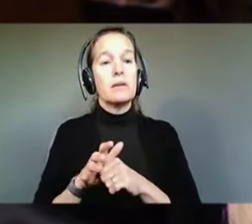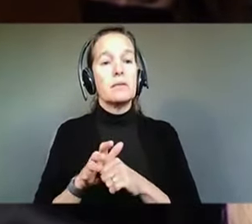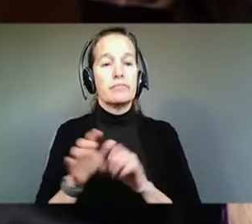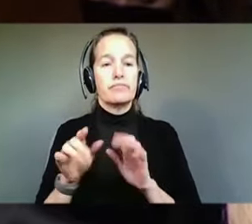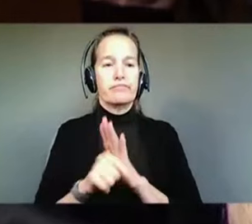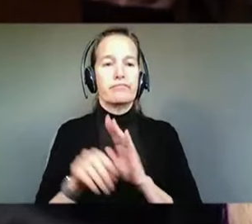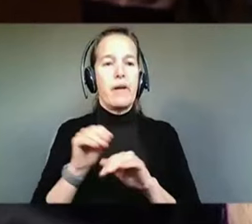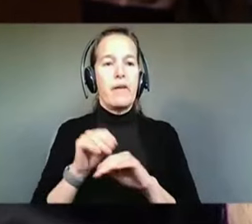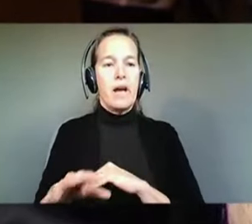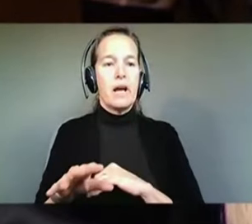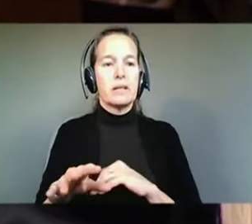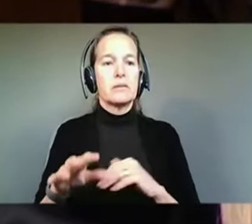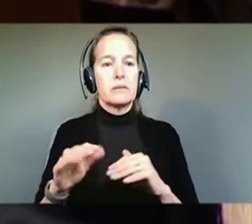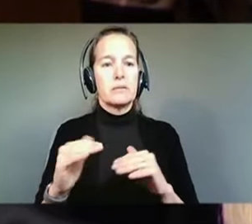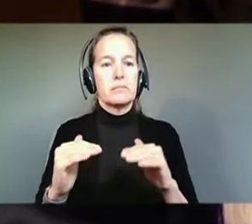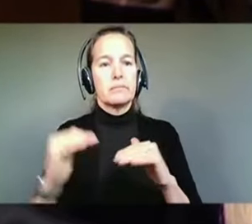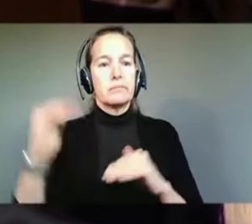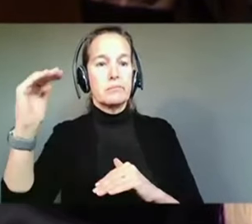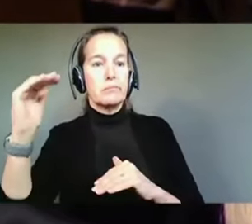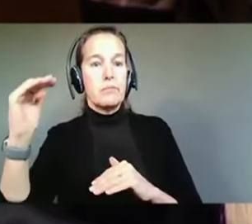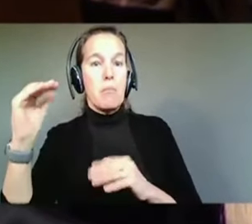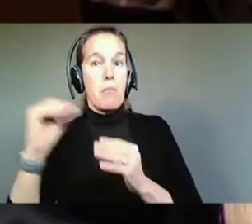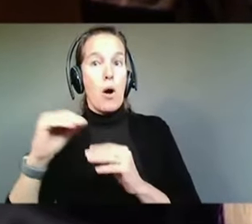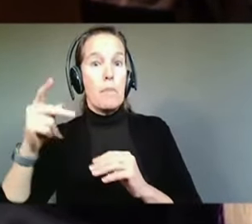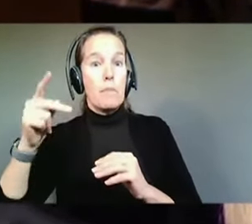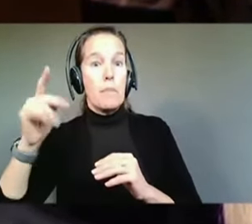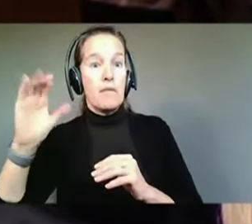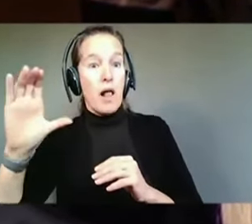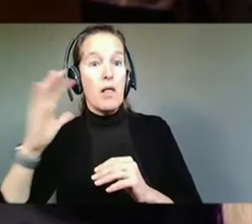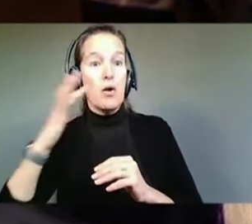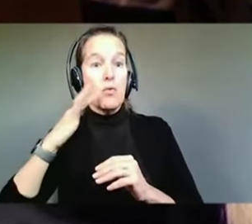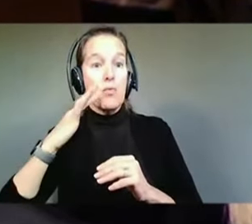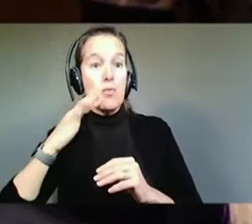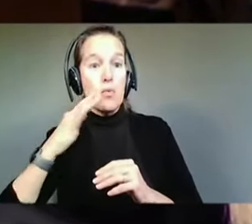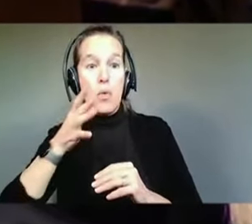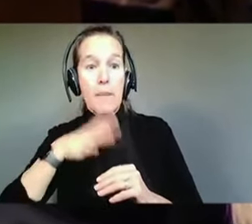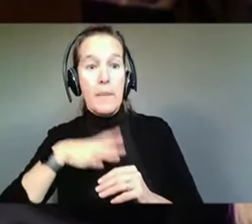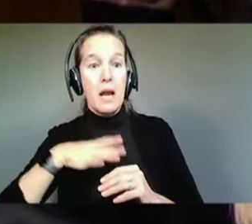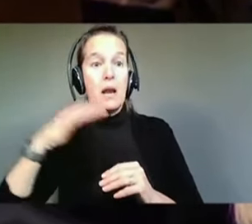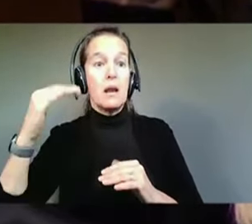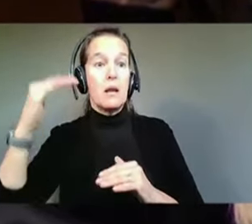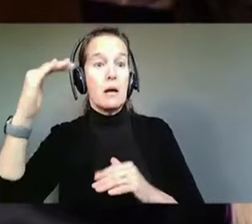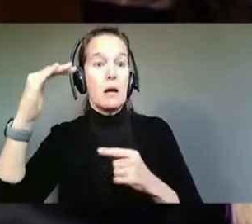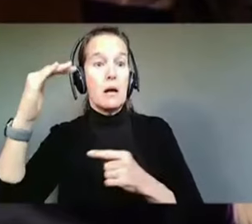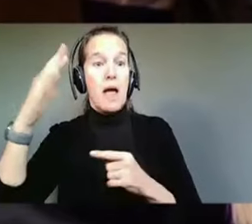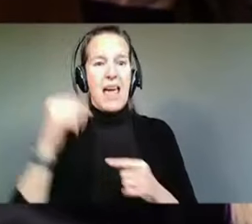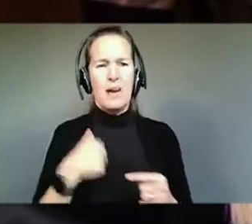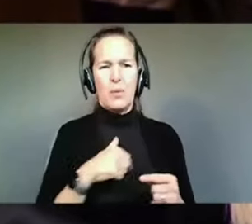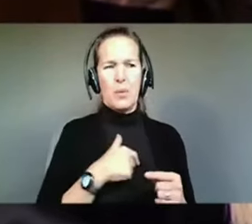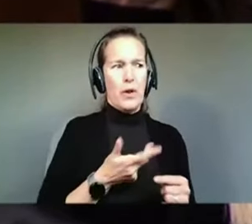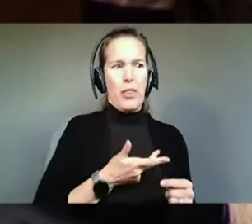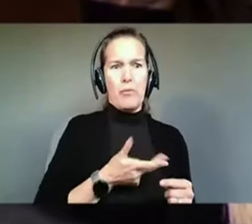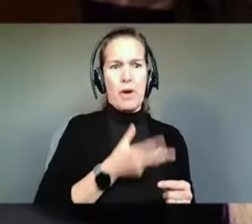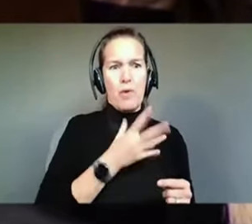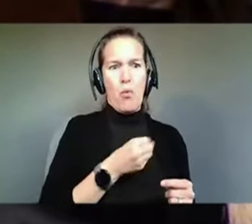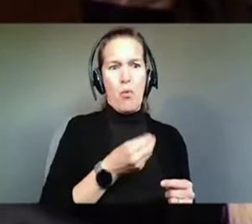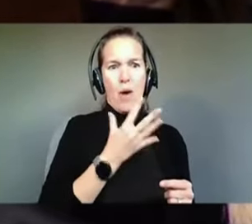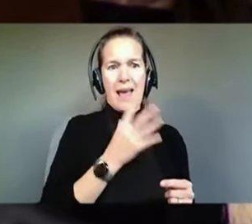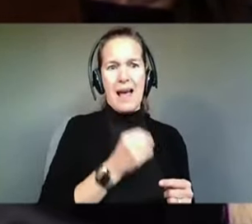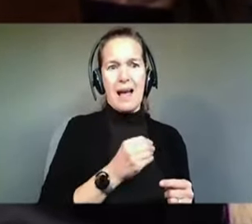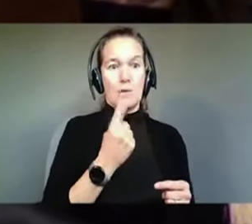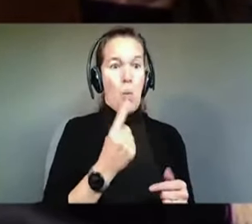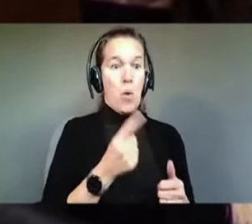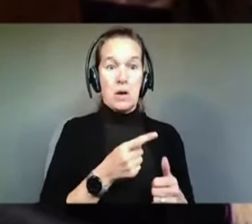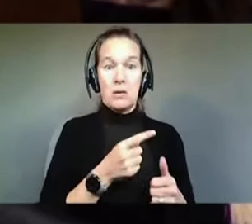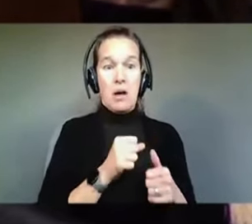is disproportionately affecting women. But, you know, we're three white guys. One got long COVID in his 40s, Senator